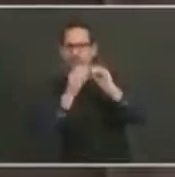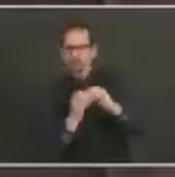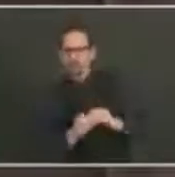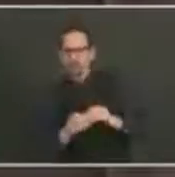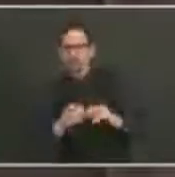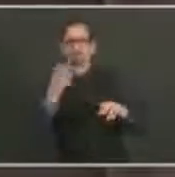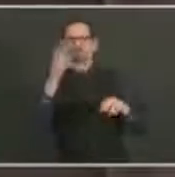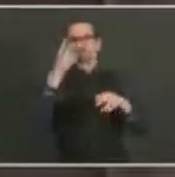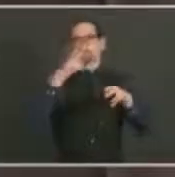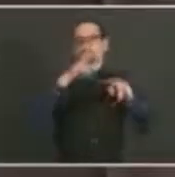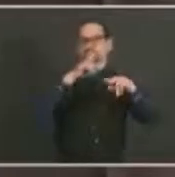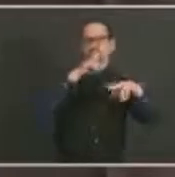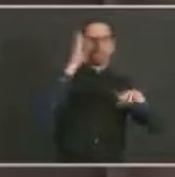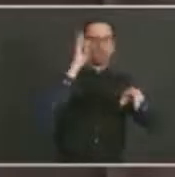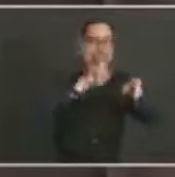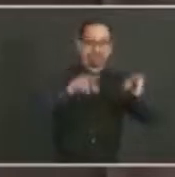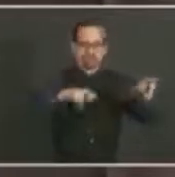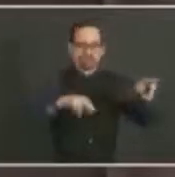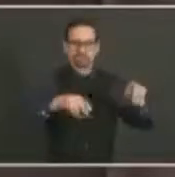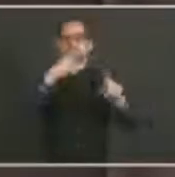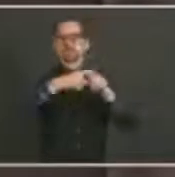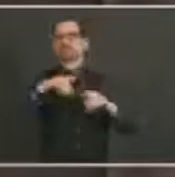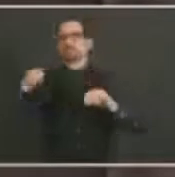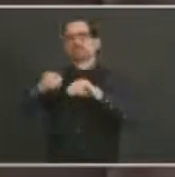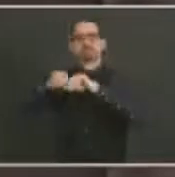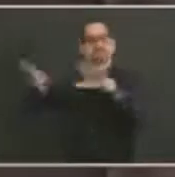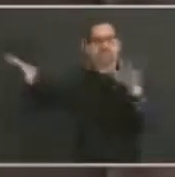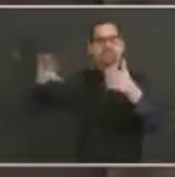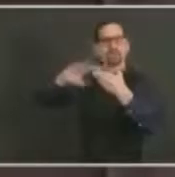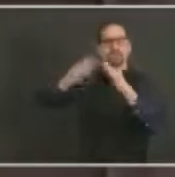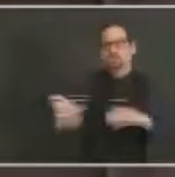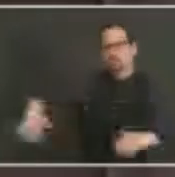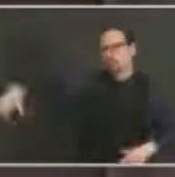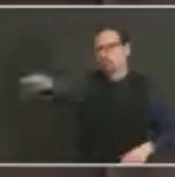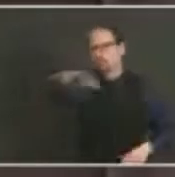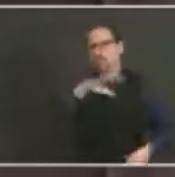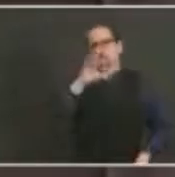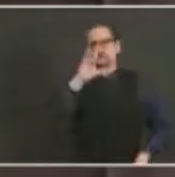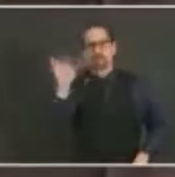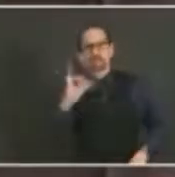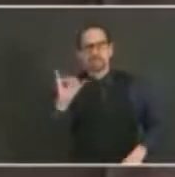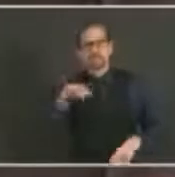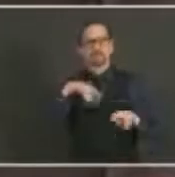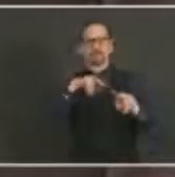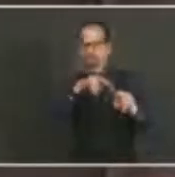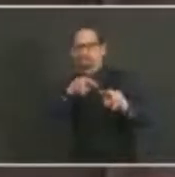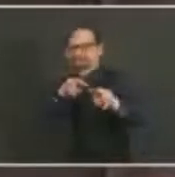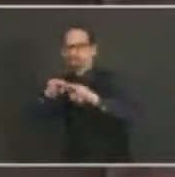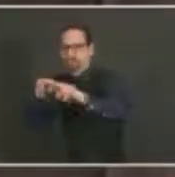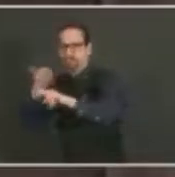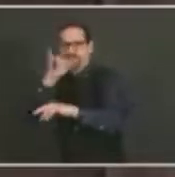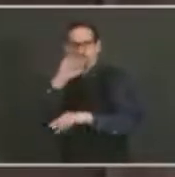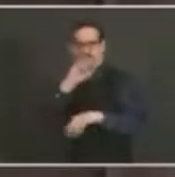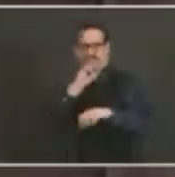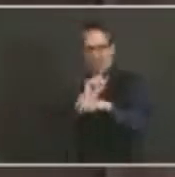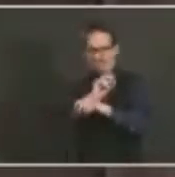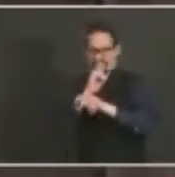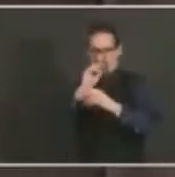we start to see indicators that reflect a more contagious virus being